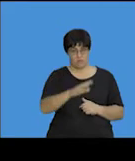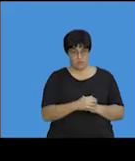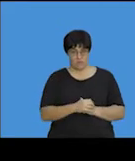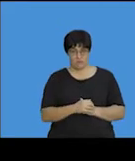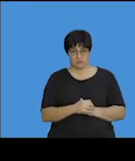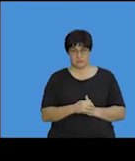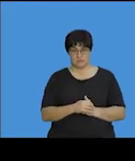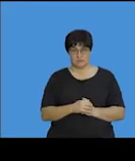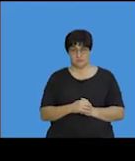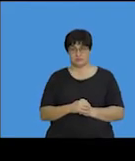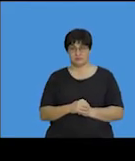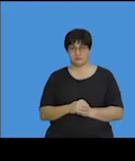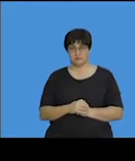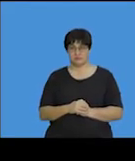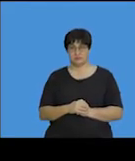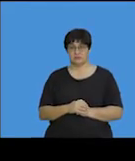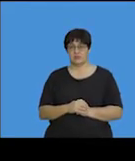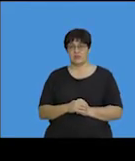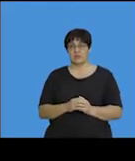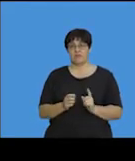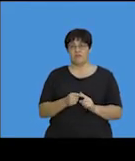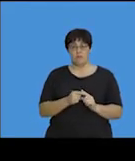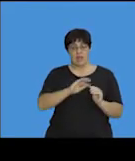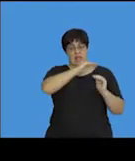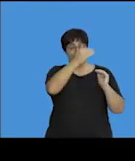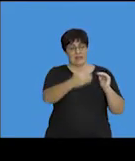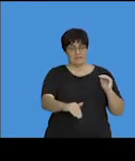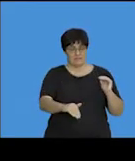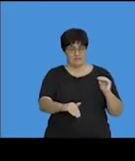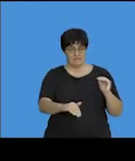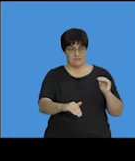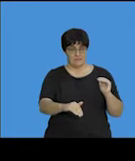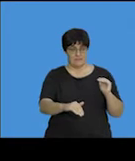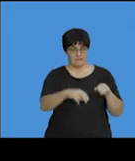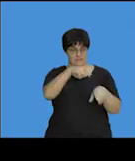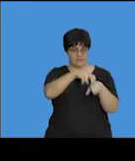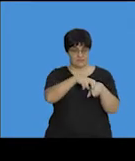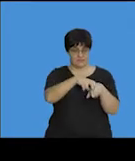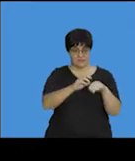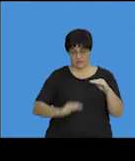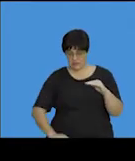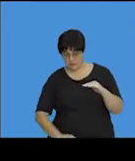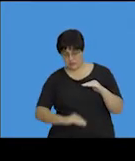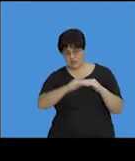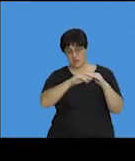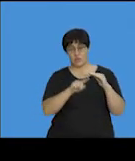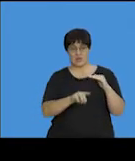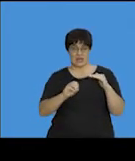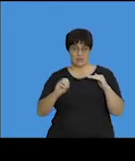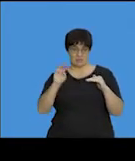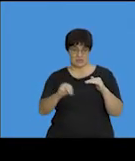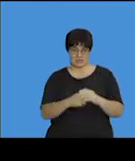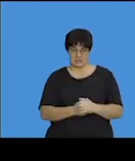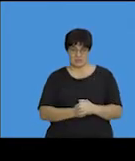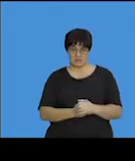29,4. So that is my initial velocity. From the edge of a cliff of height 100